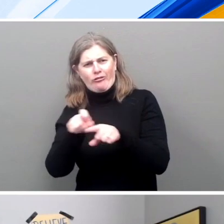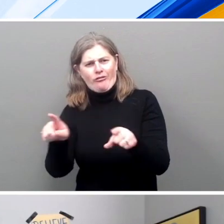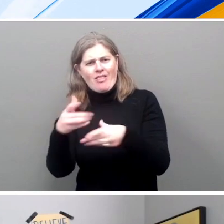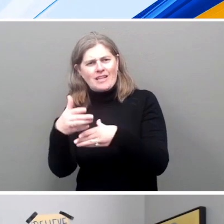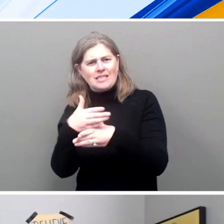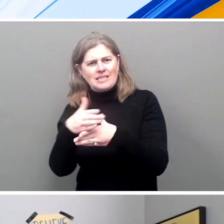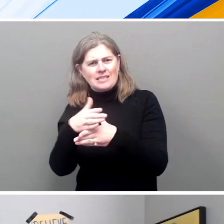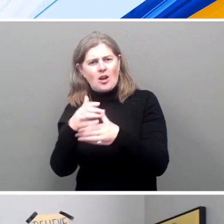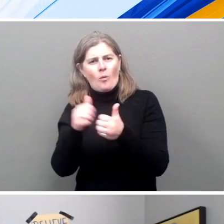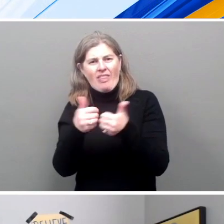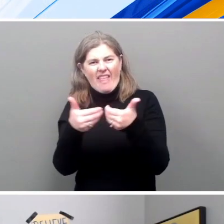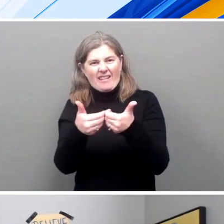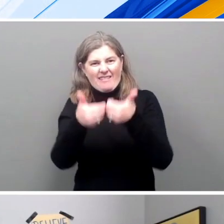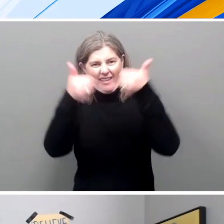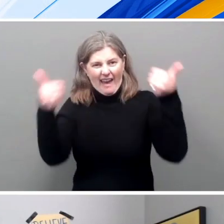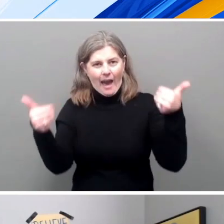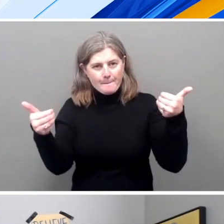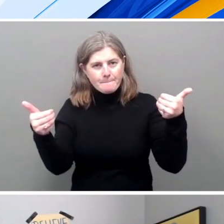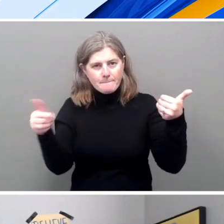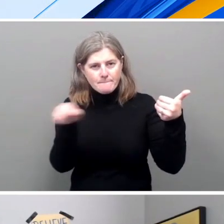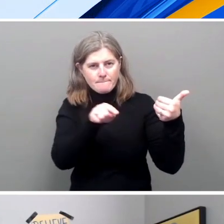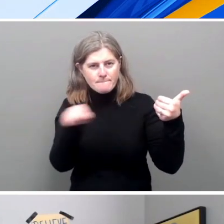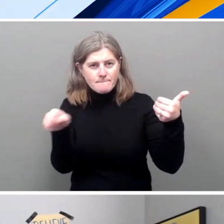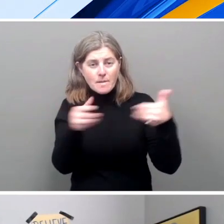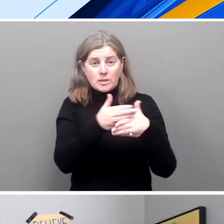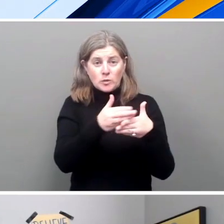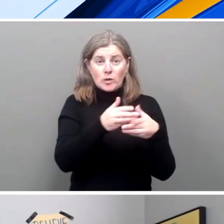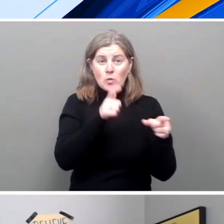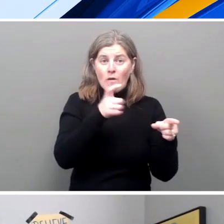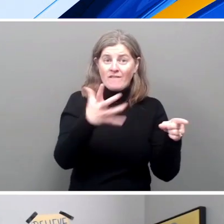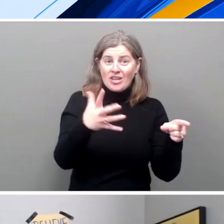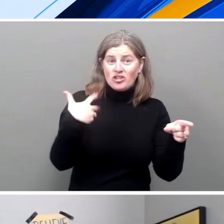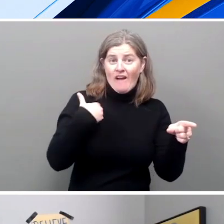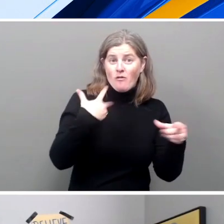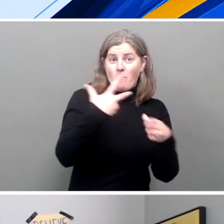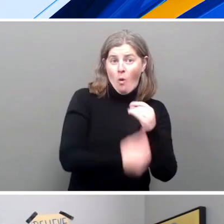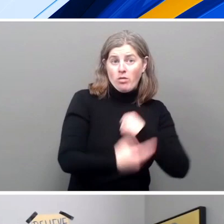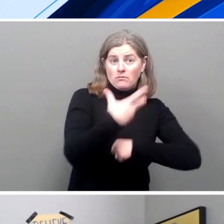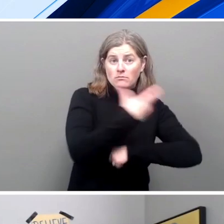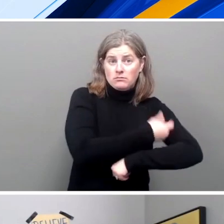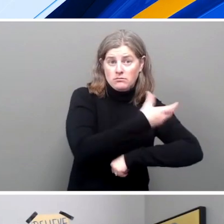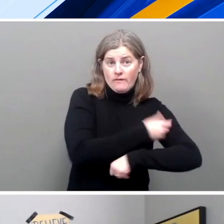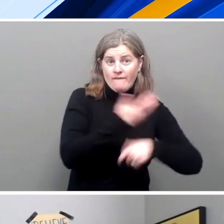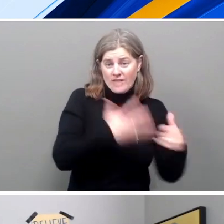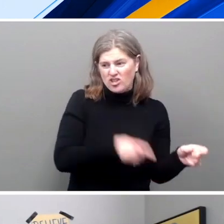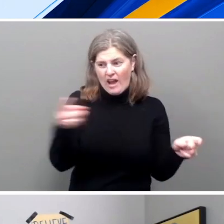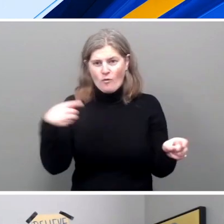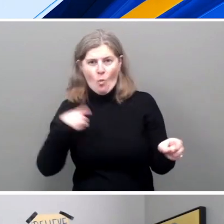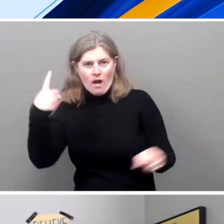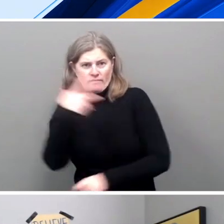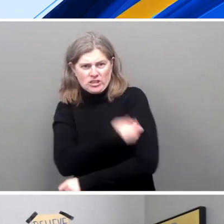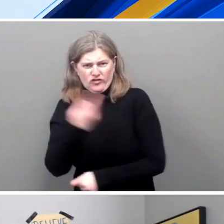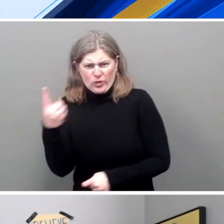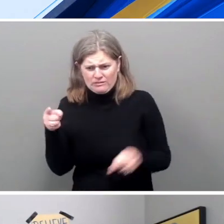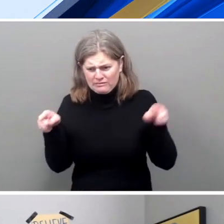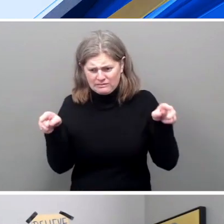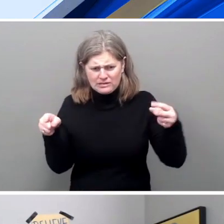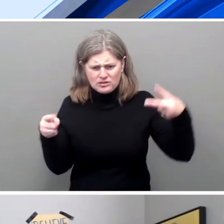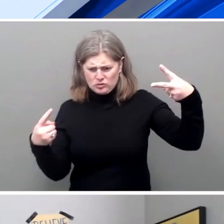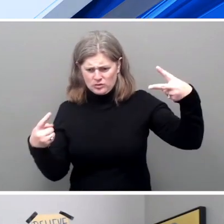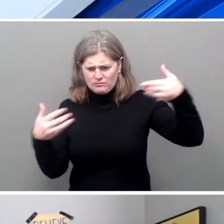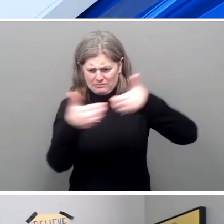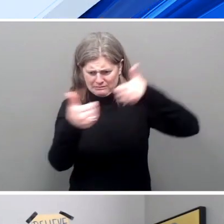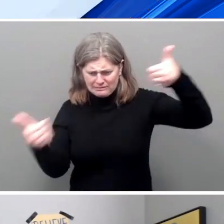the gap that you're talking about between people who don't get their first and second doses. I don't have it broken up in a graph